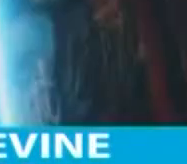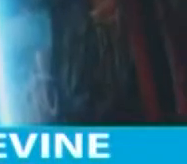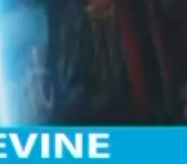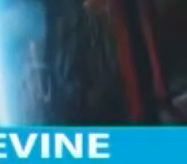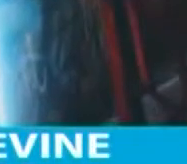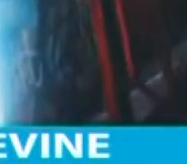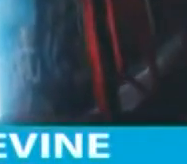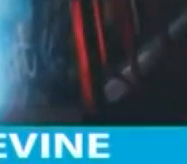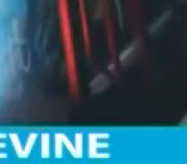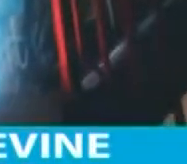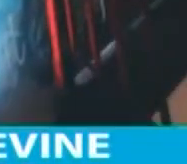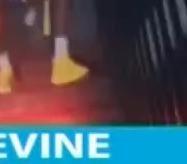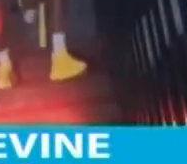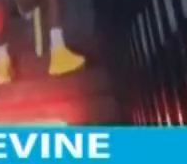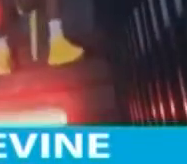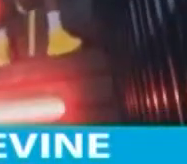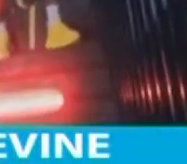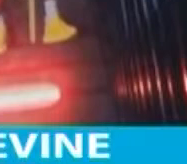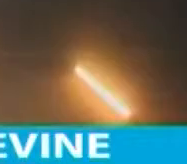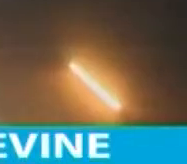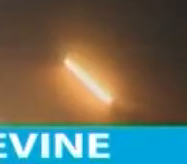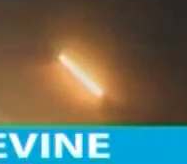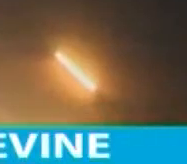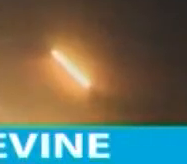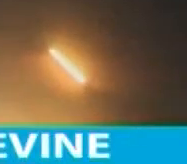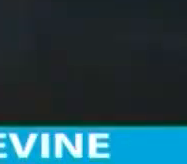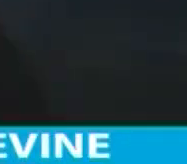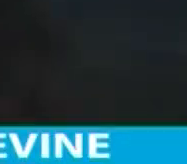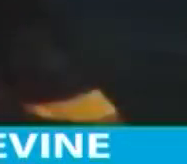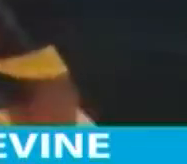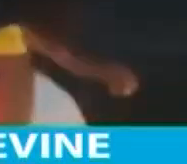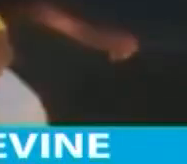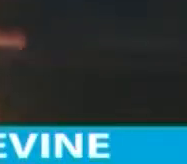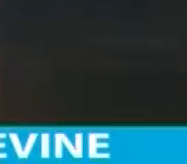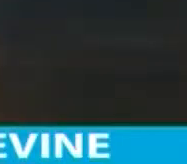The one and the only Omi Dimples will be on the show.